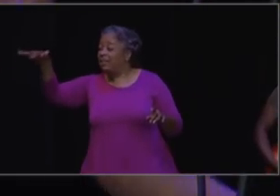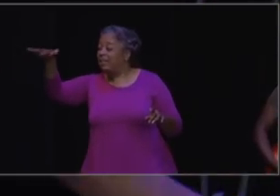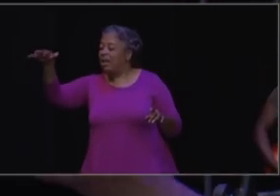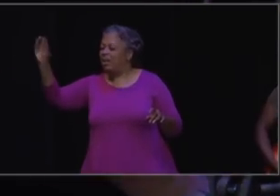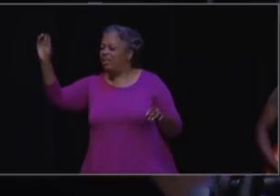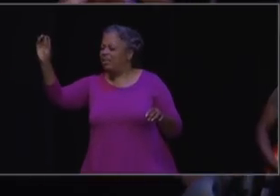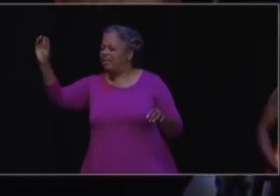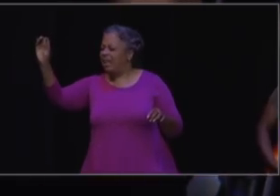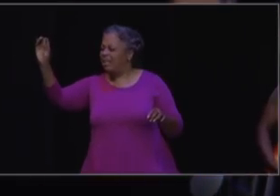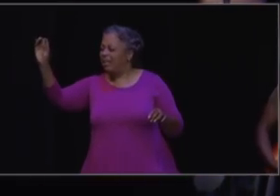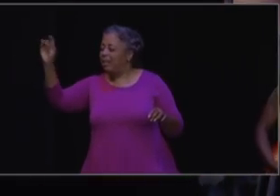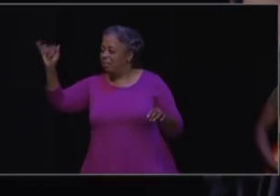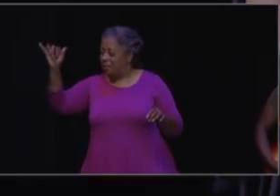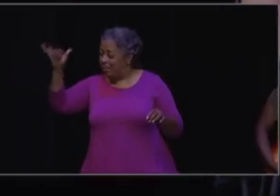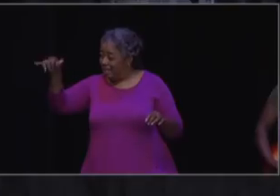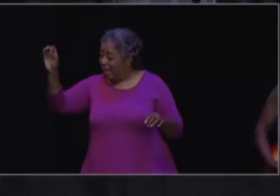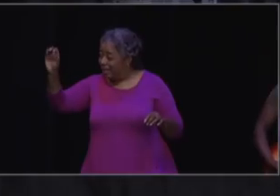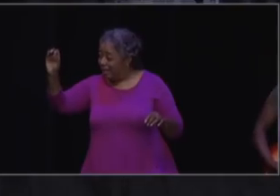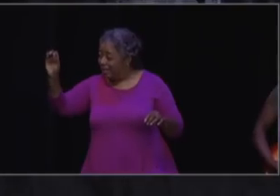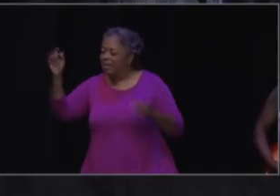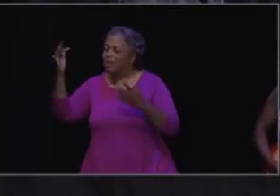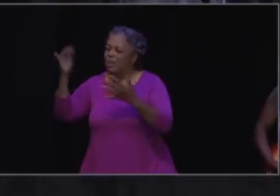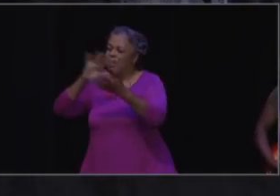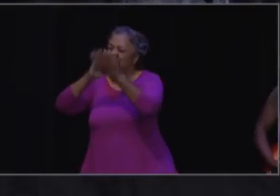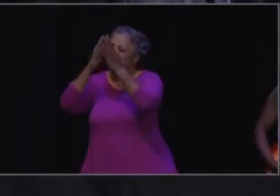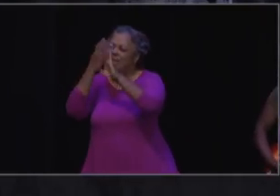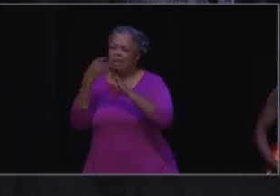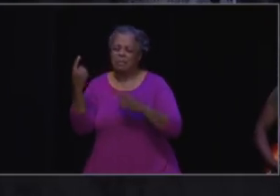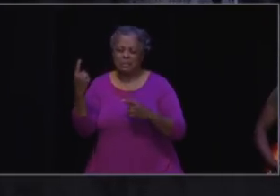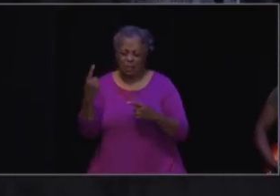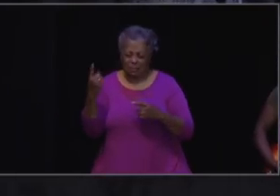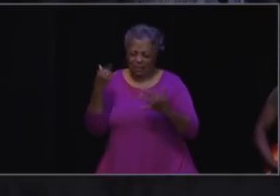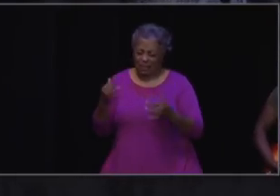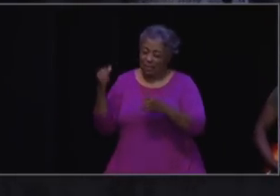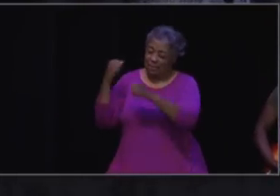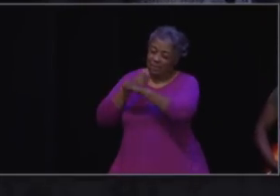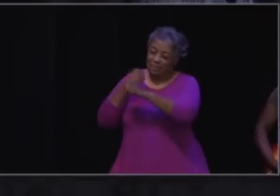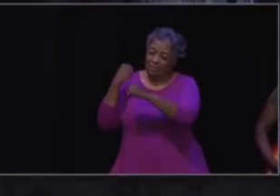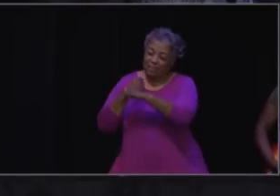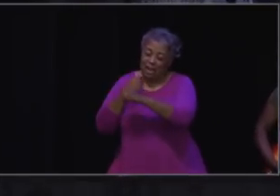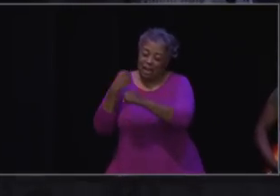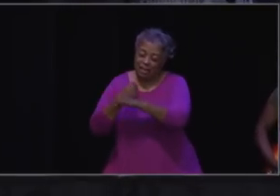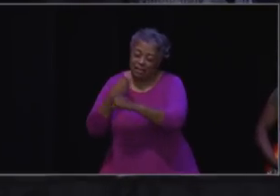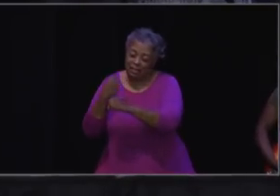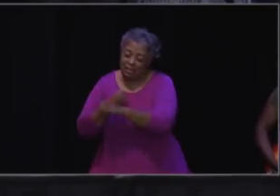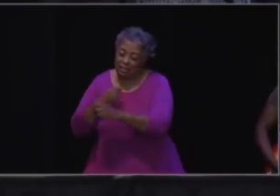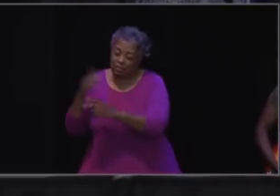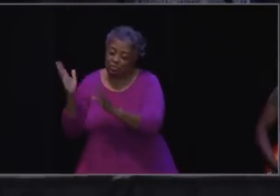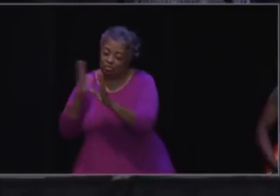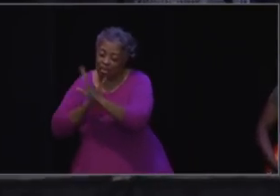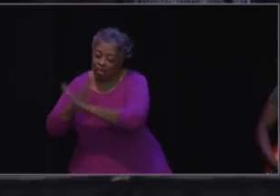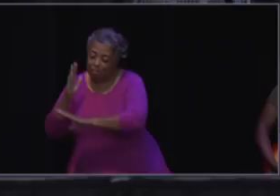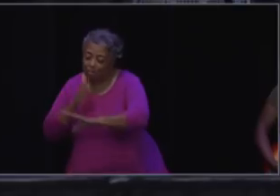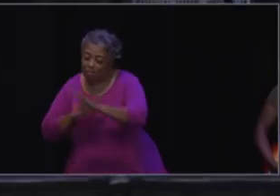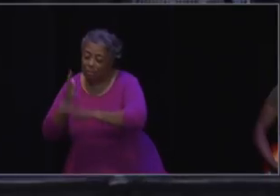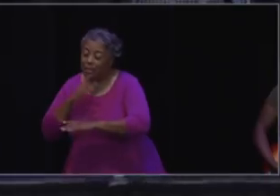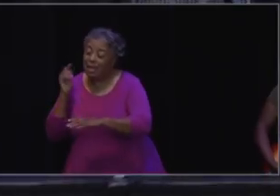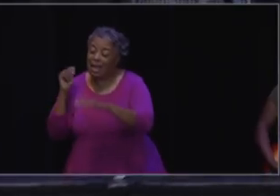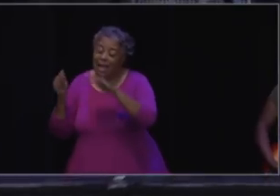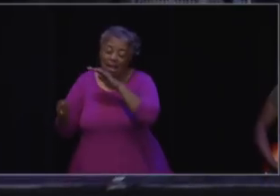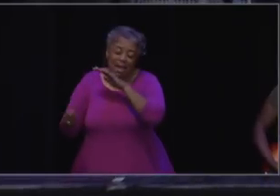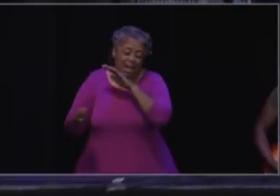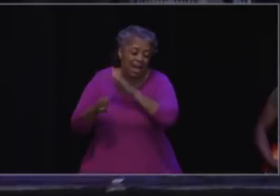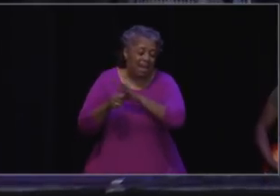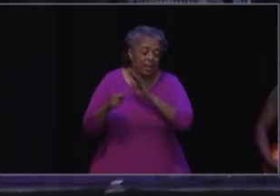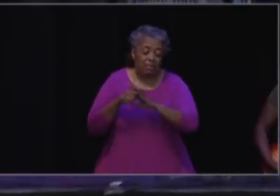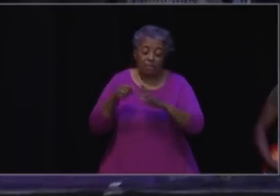all the writing, hiding from the lightning. Hey, we live in